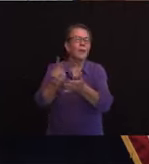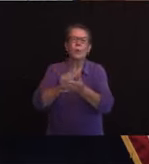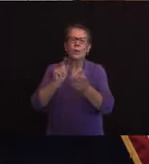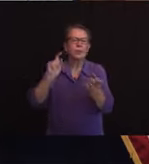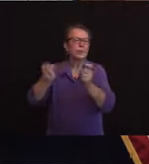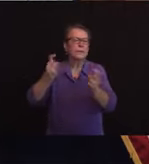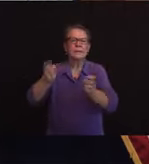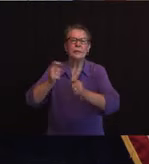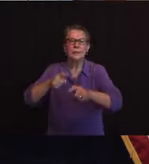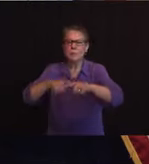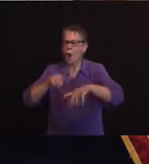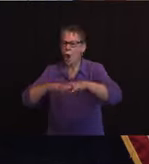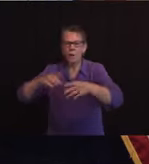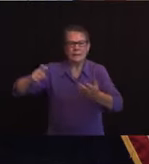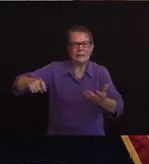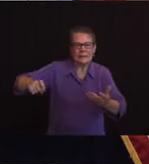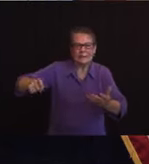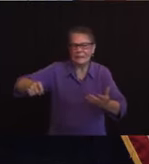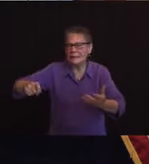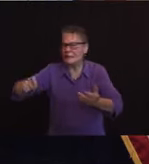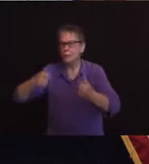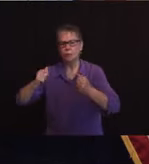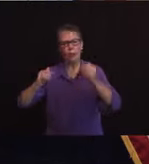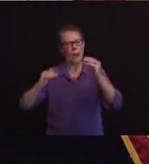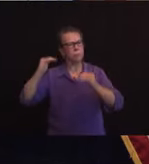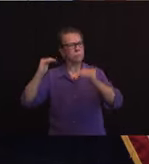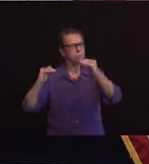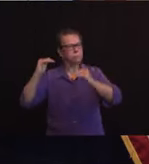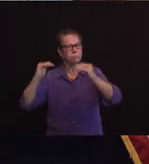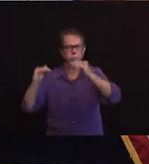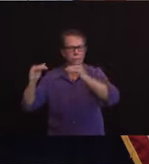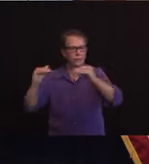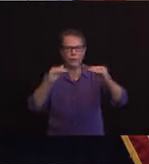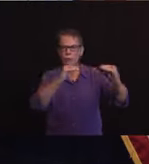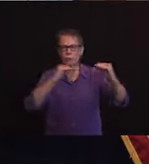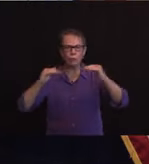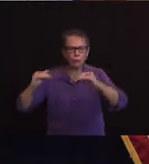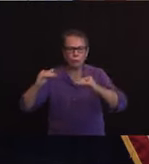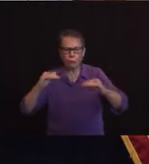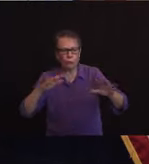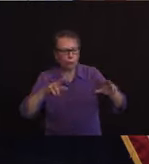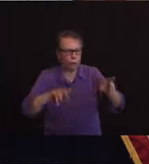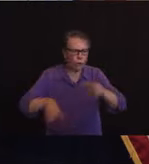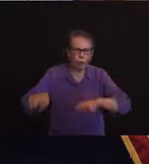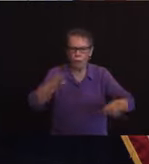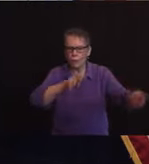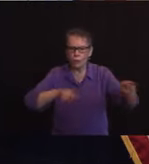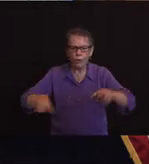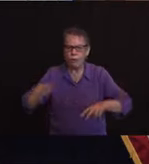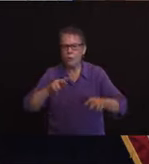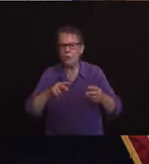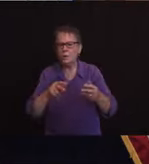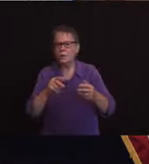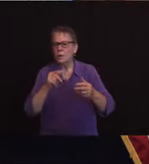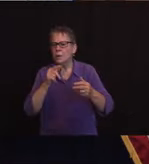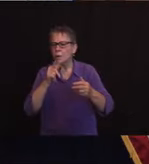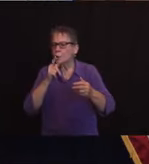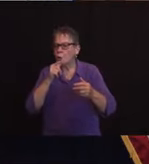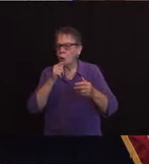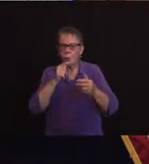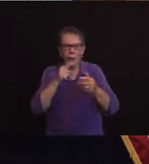at the percentage of the population, particularly communities of color, as represented in the administrations of